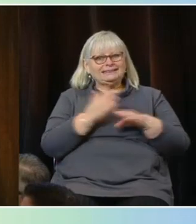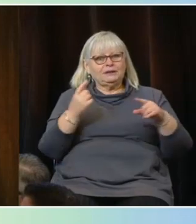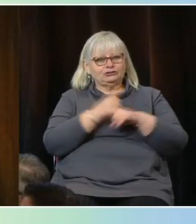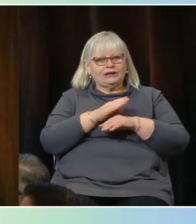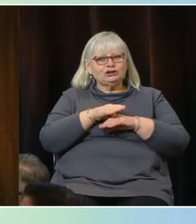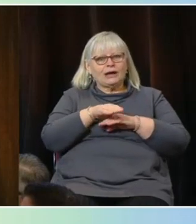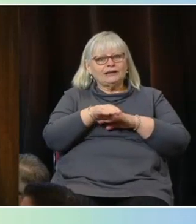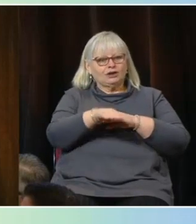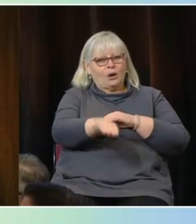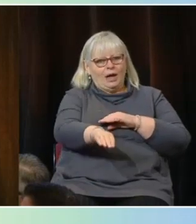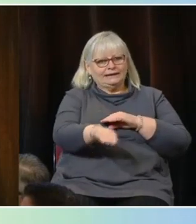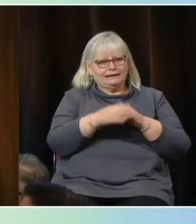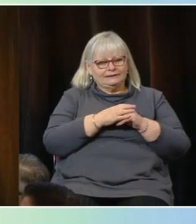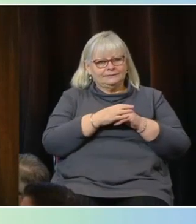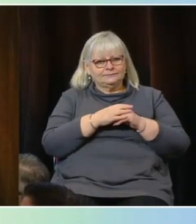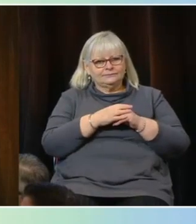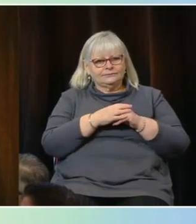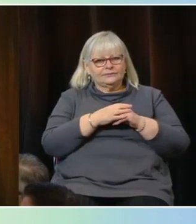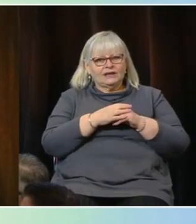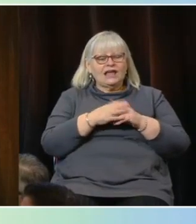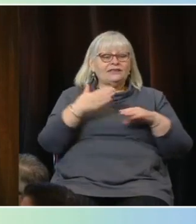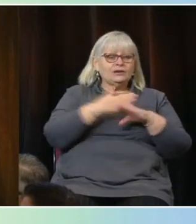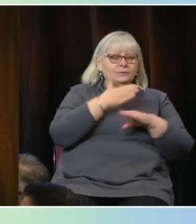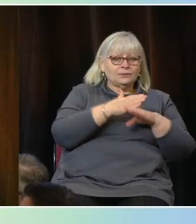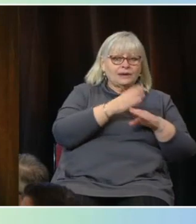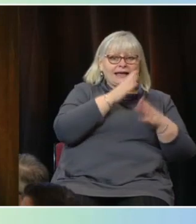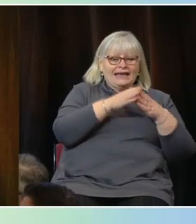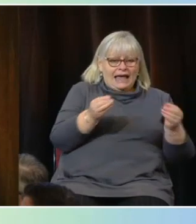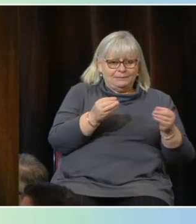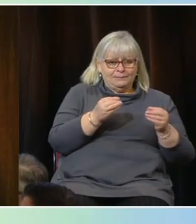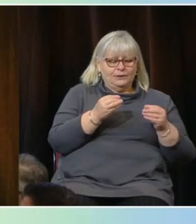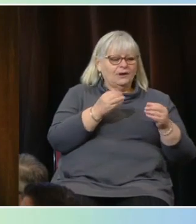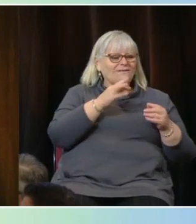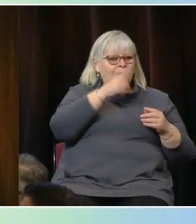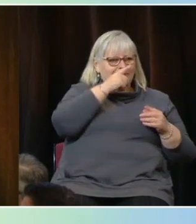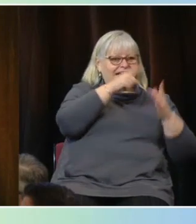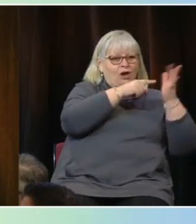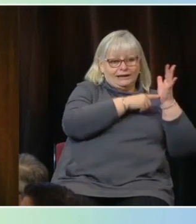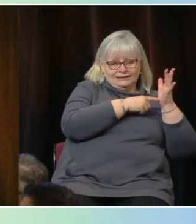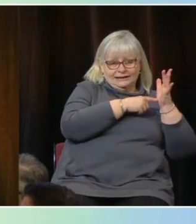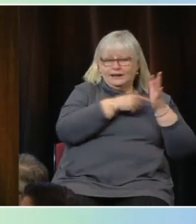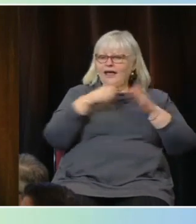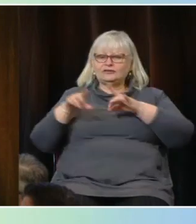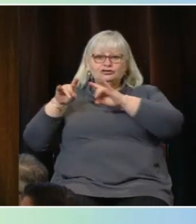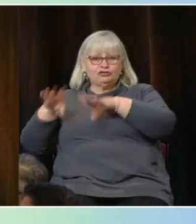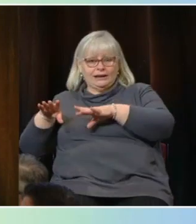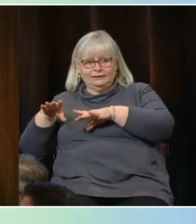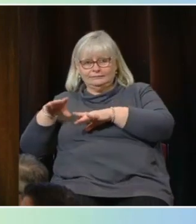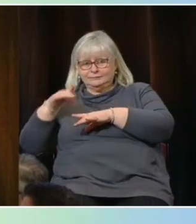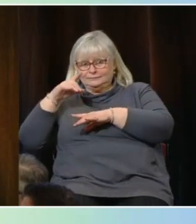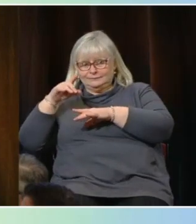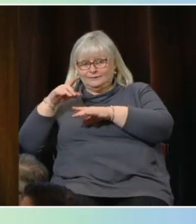decades in addition the performance gap between firms on the global Frontier of technology and Australian firms has widened